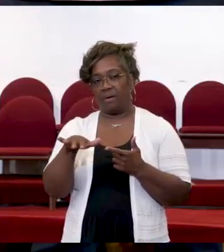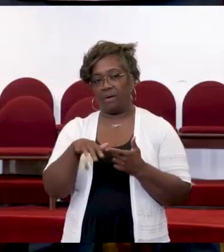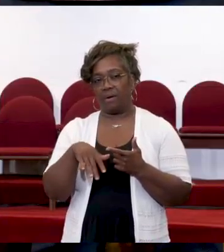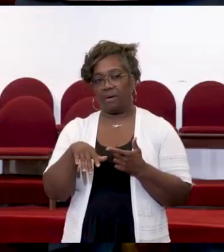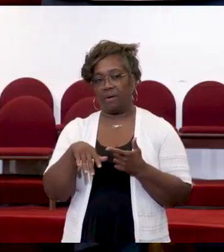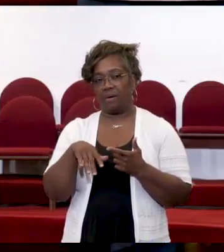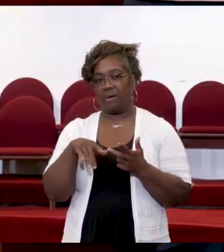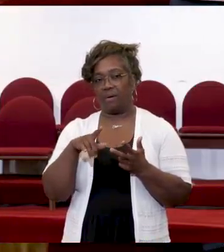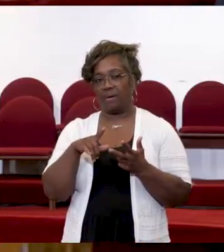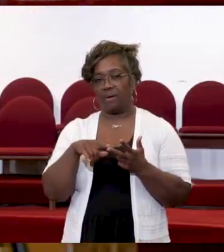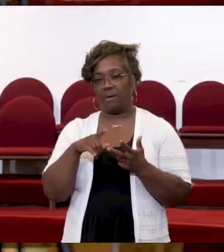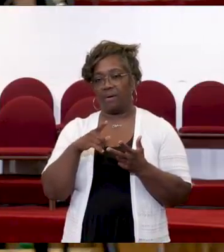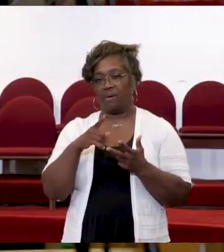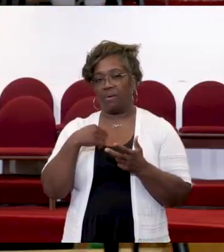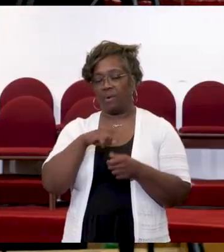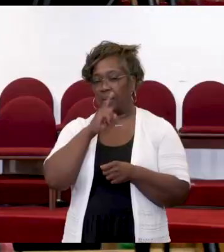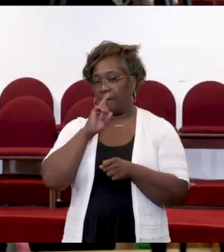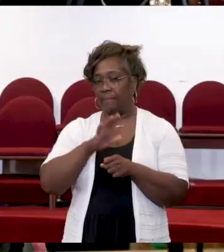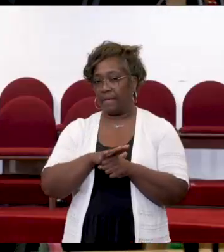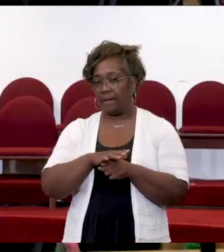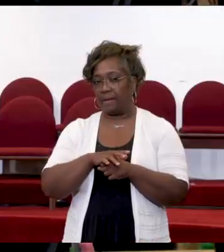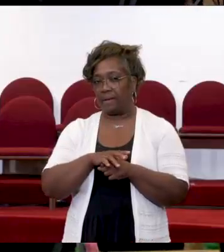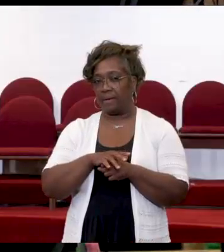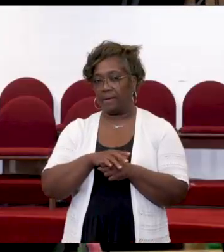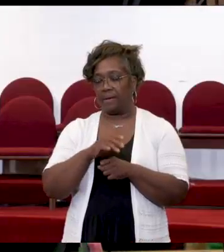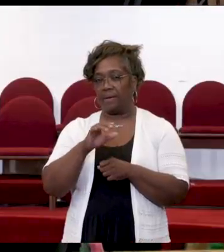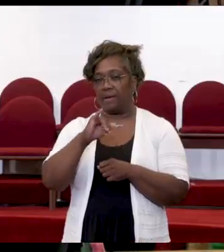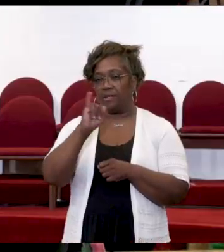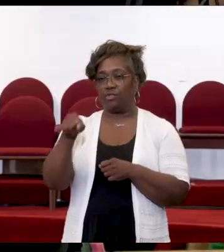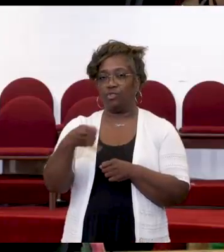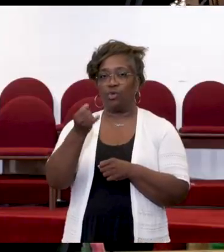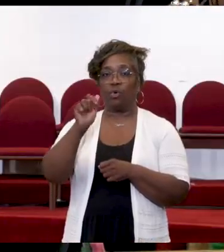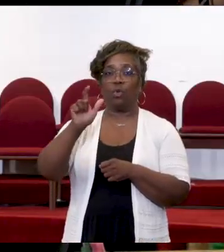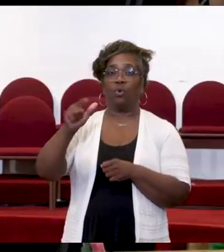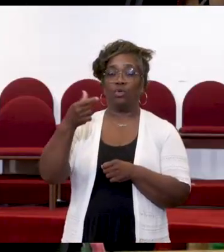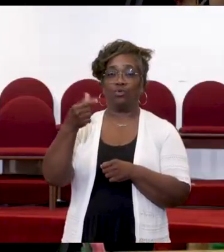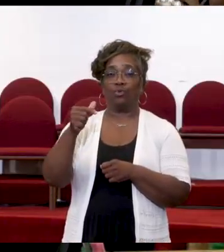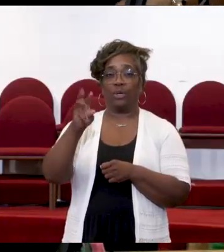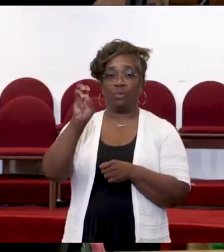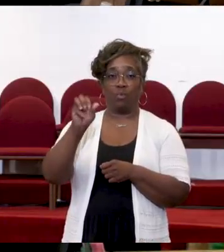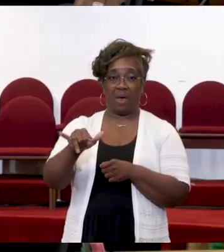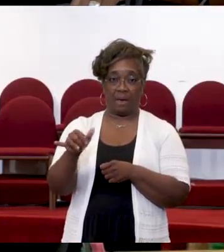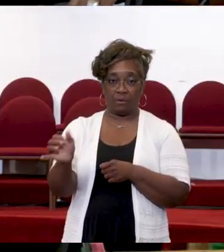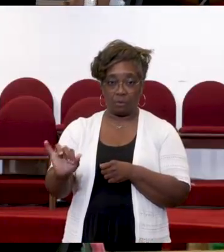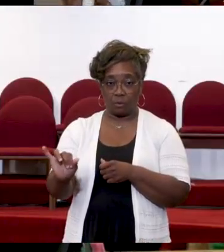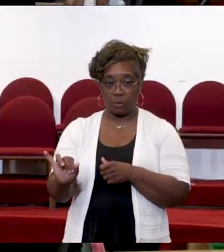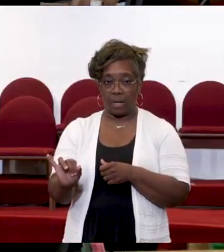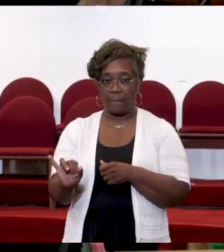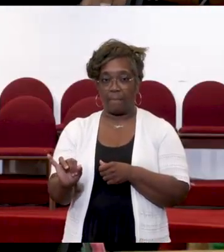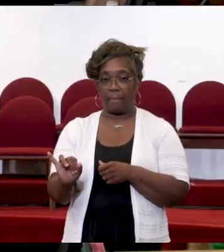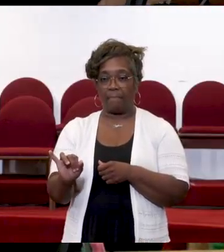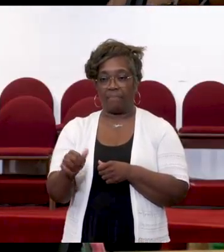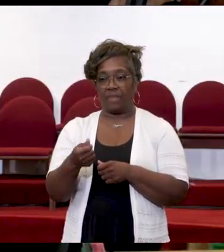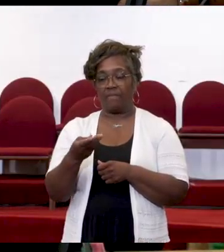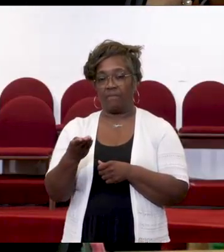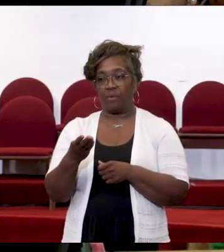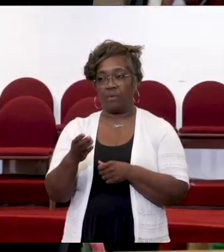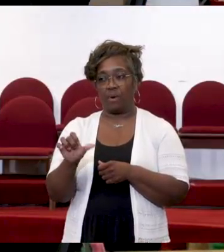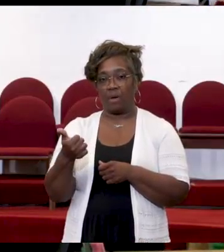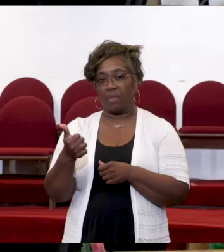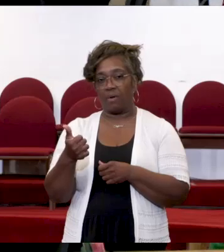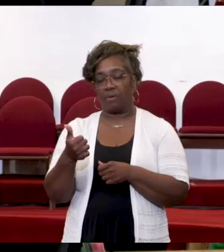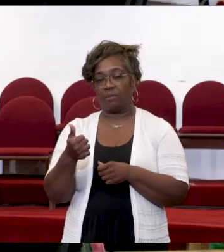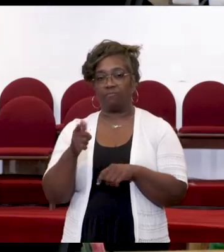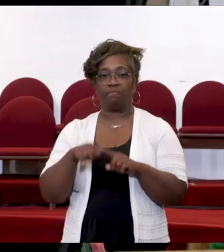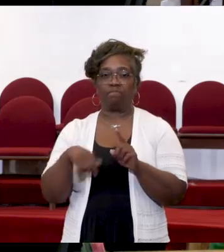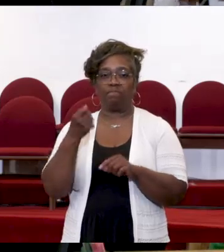that we committed to. And then we have the Joe Louis Greenway investment that's coming through as well. And then we have a couple of our micro developers that have